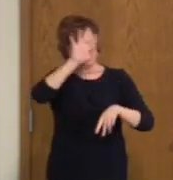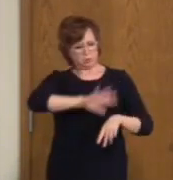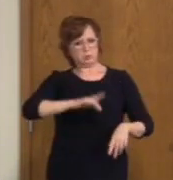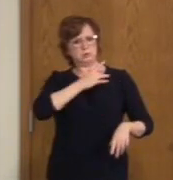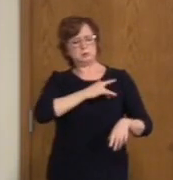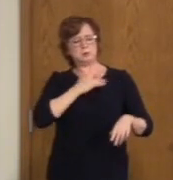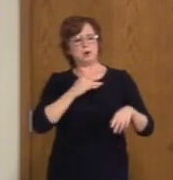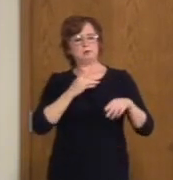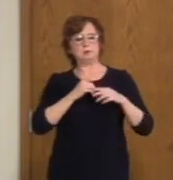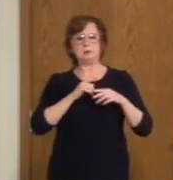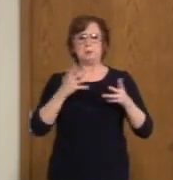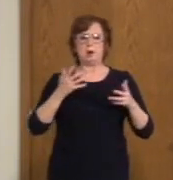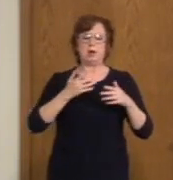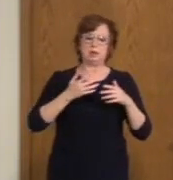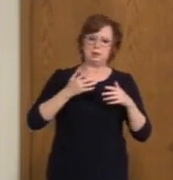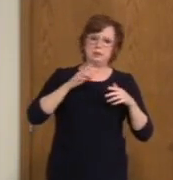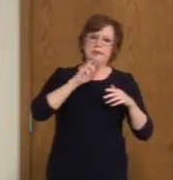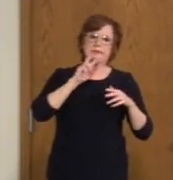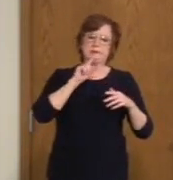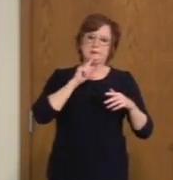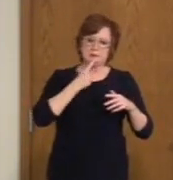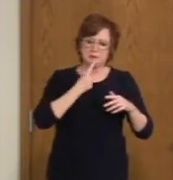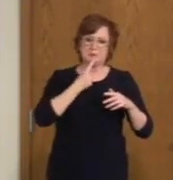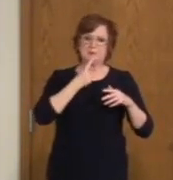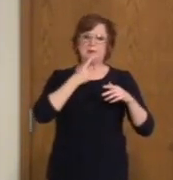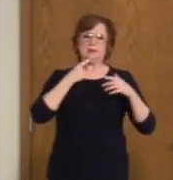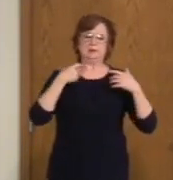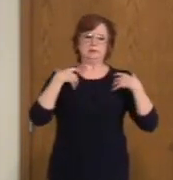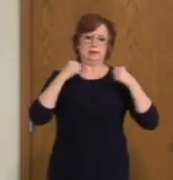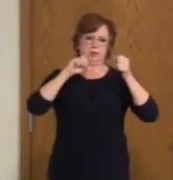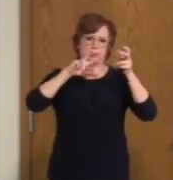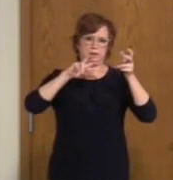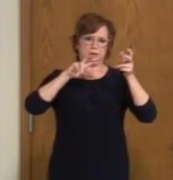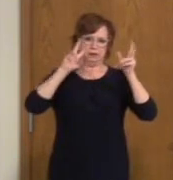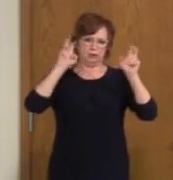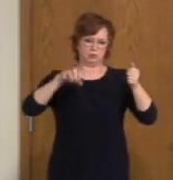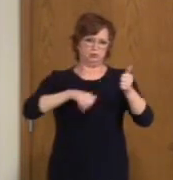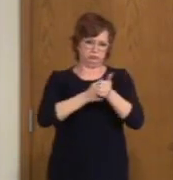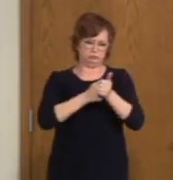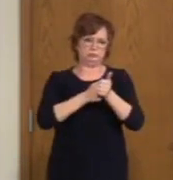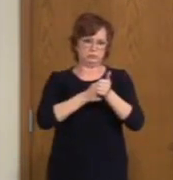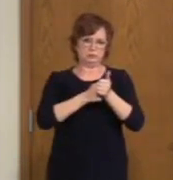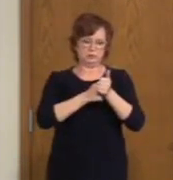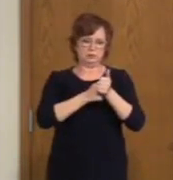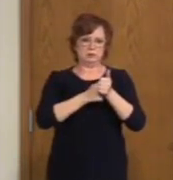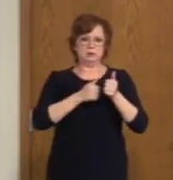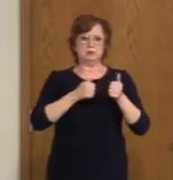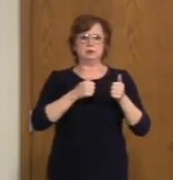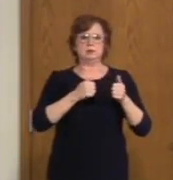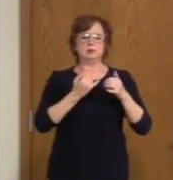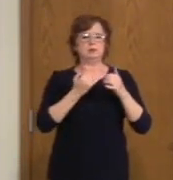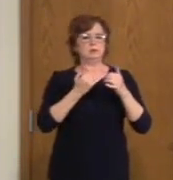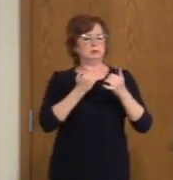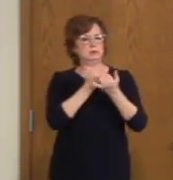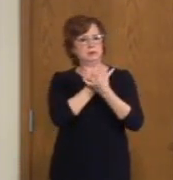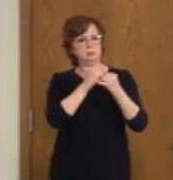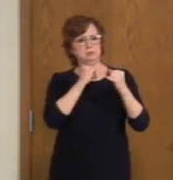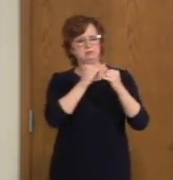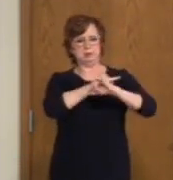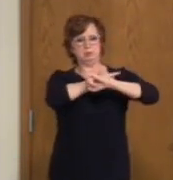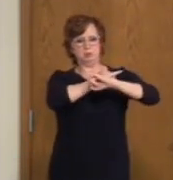province, explaining precisely how they can book their appointments by phone. Thousands have already called in to book those